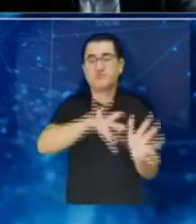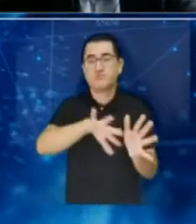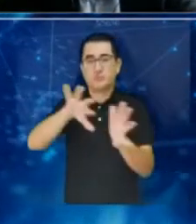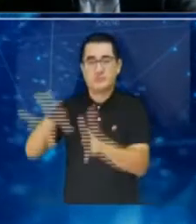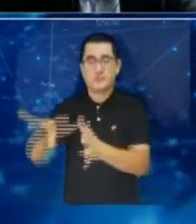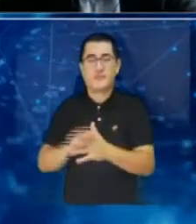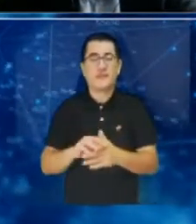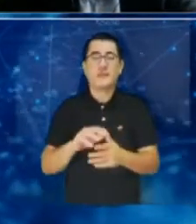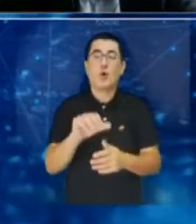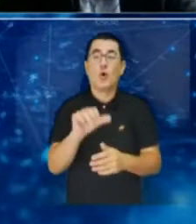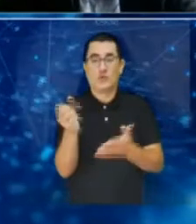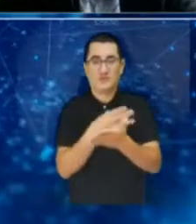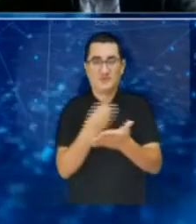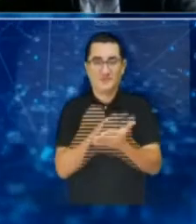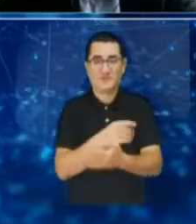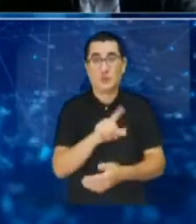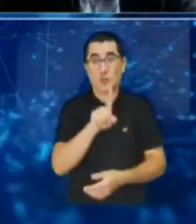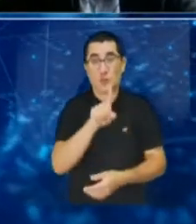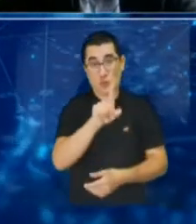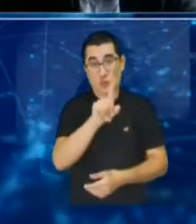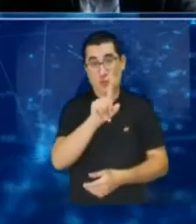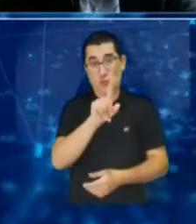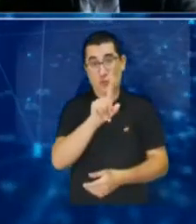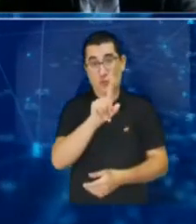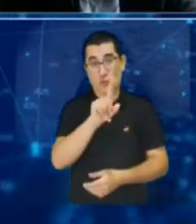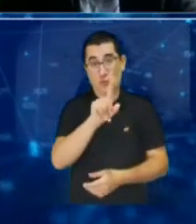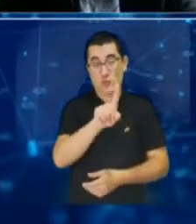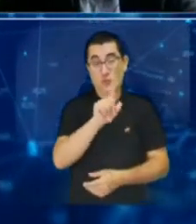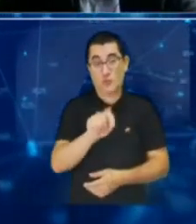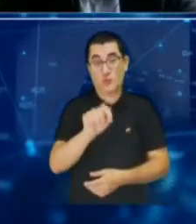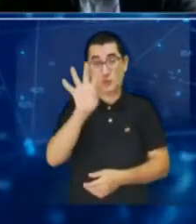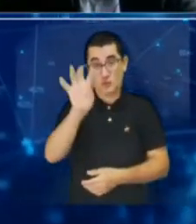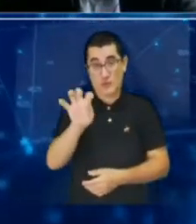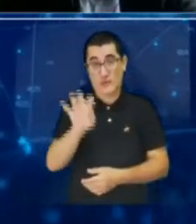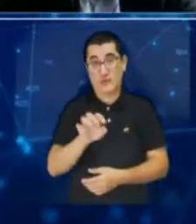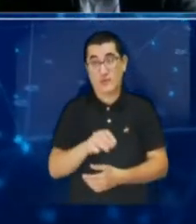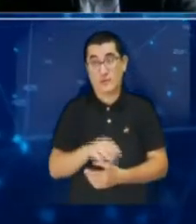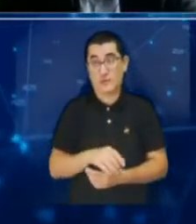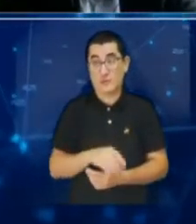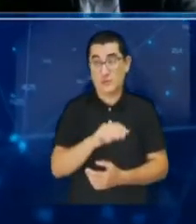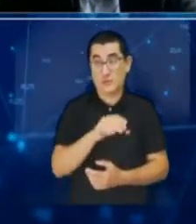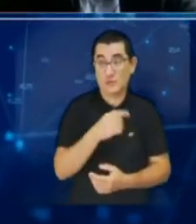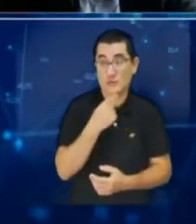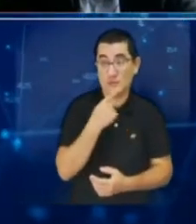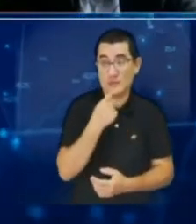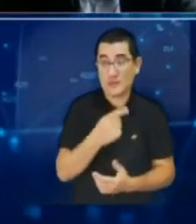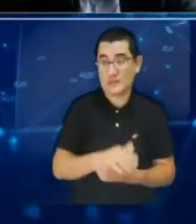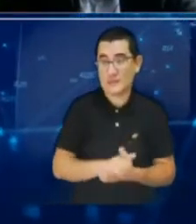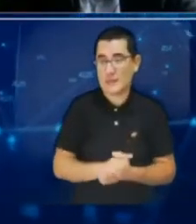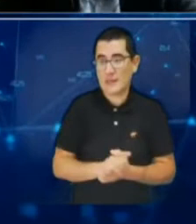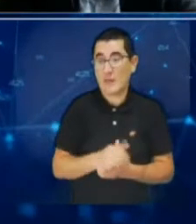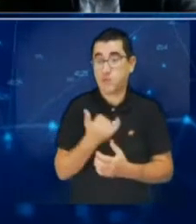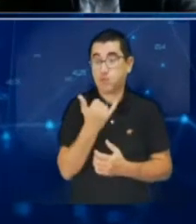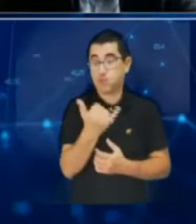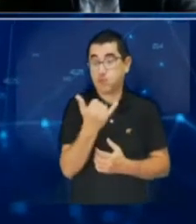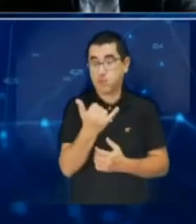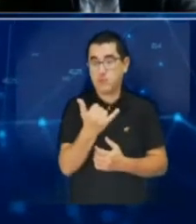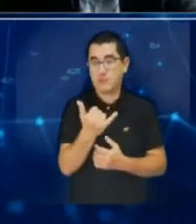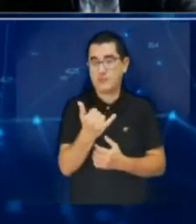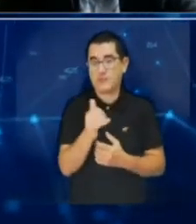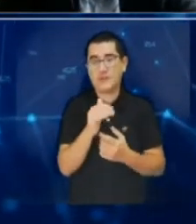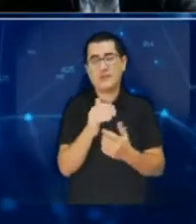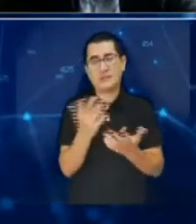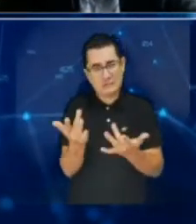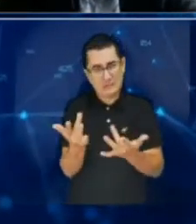there. As for 9.1, this is an agenda item where it is expected